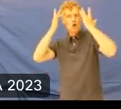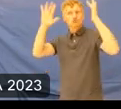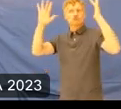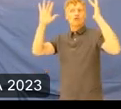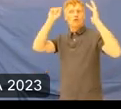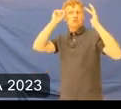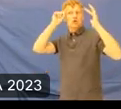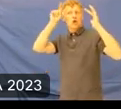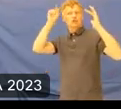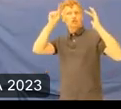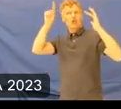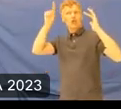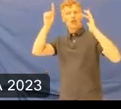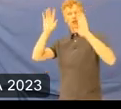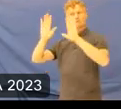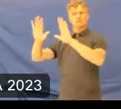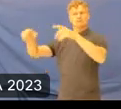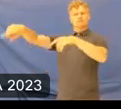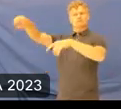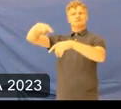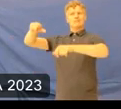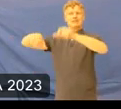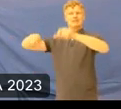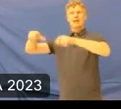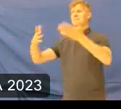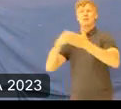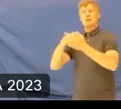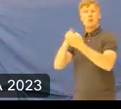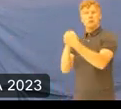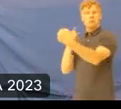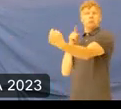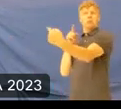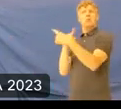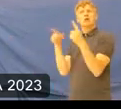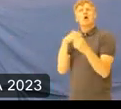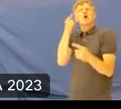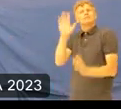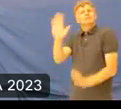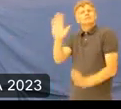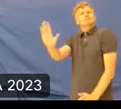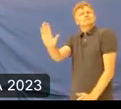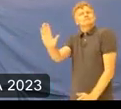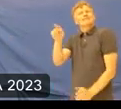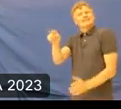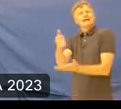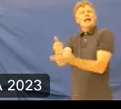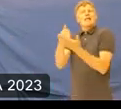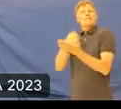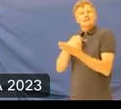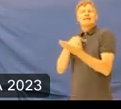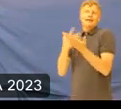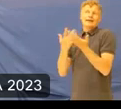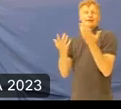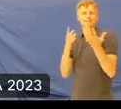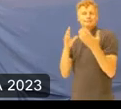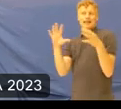the people you're talking about. You might not necessarily agree with their presumptions, but you should indicate that you